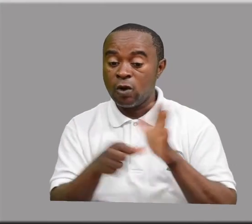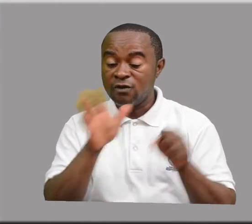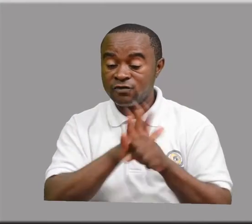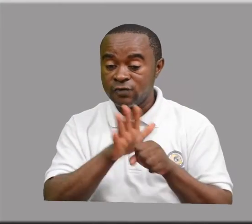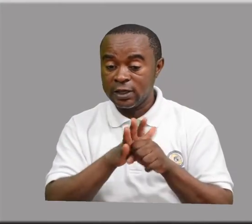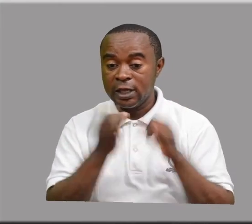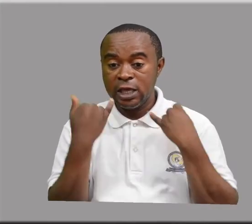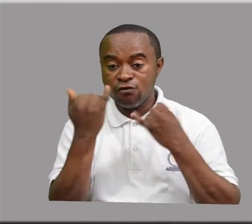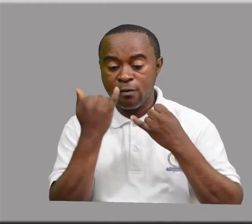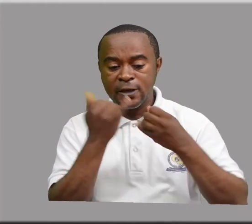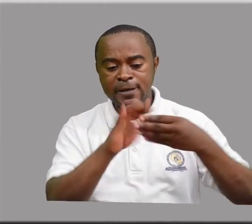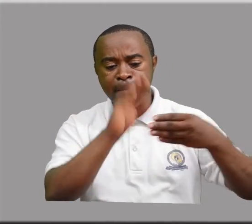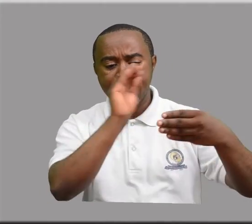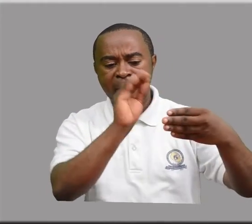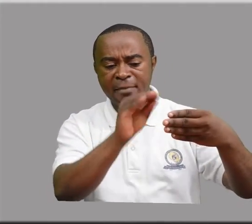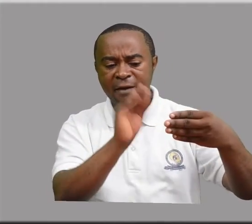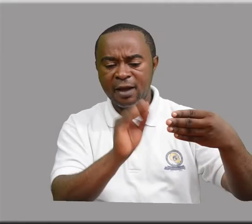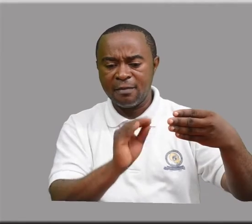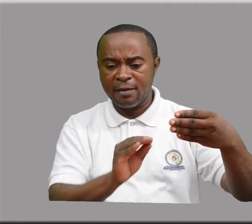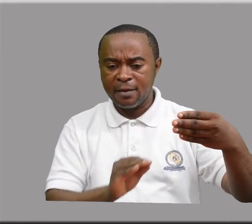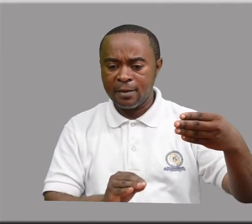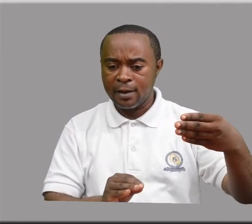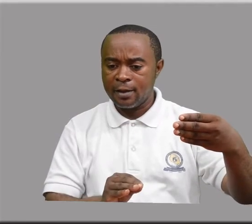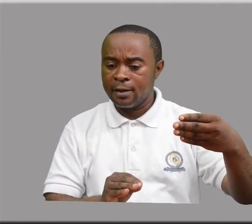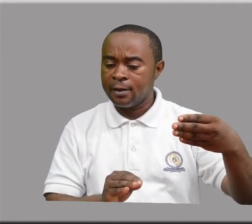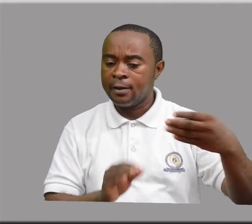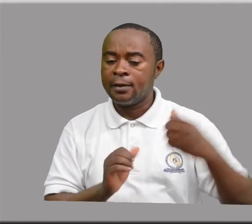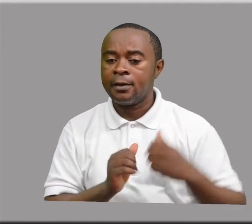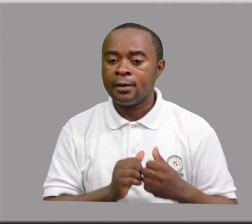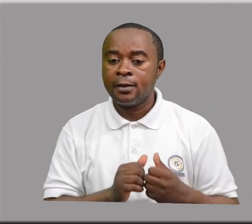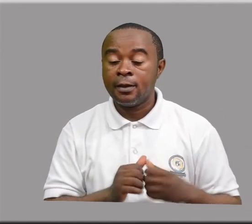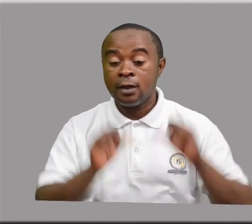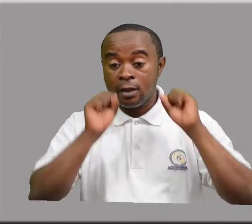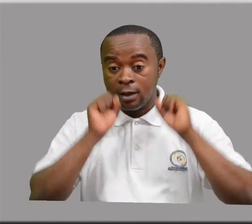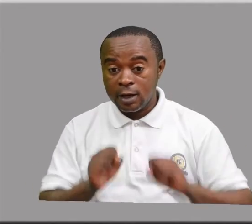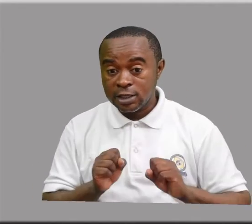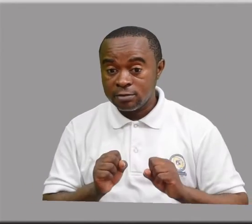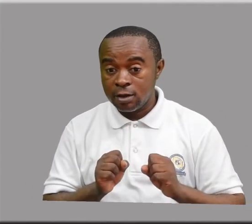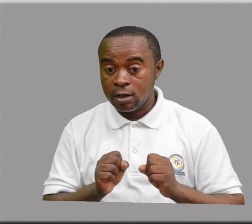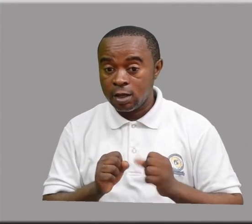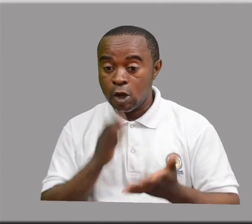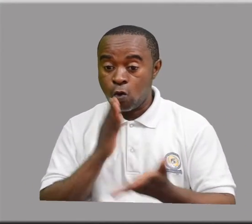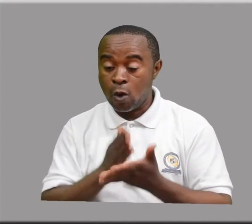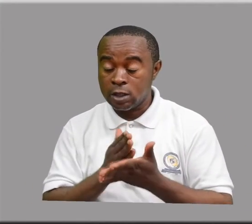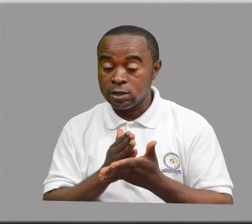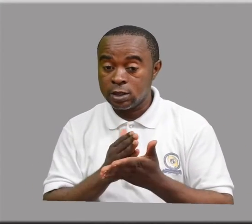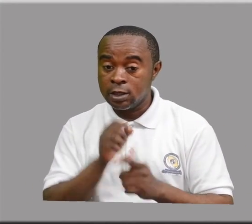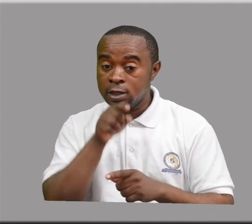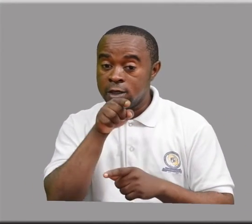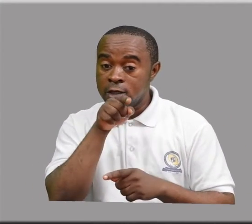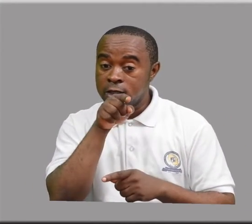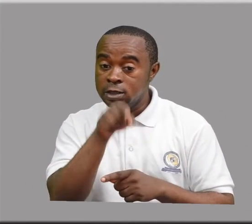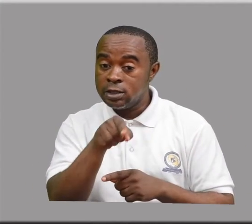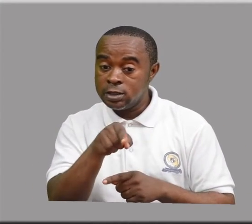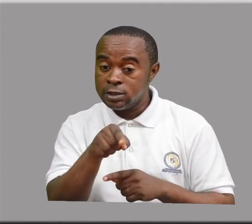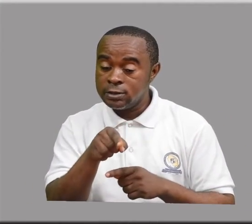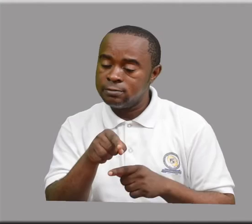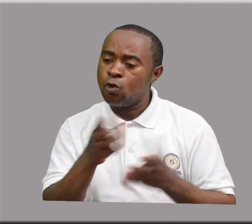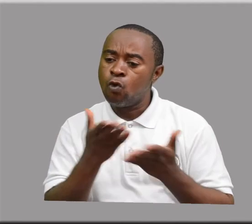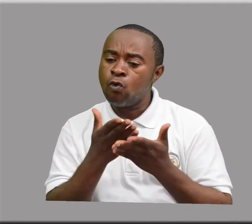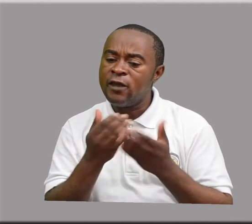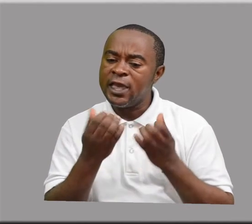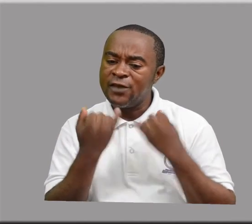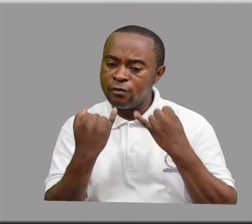the information very dead there. You have to ensure that at least we hear your voice about why